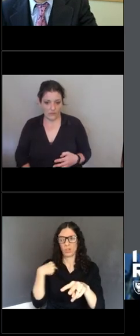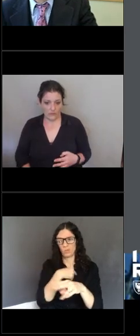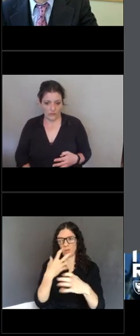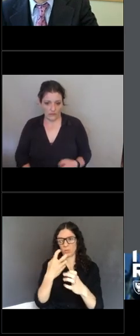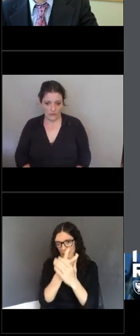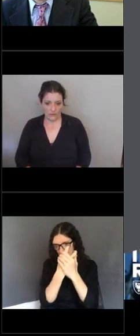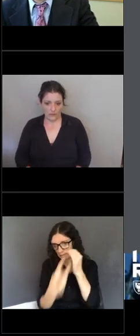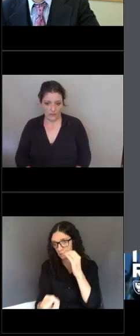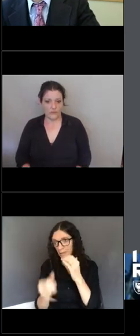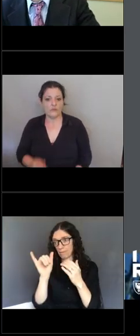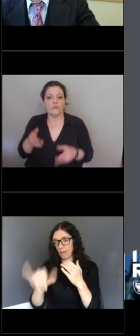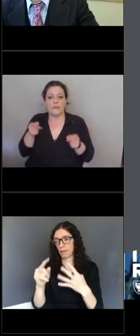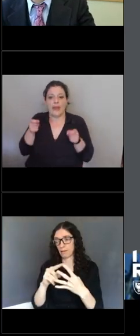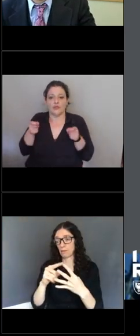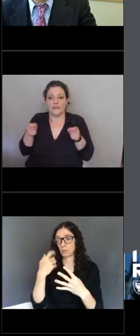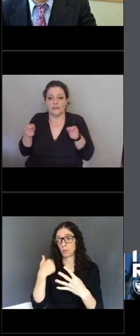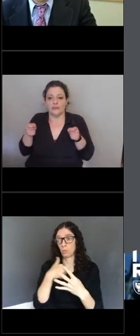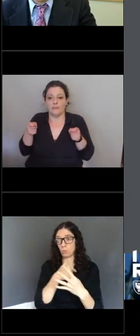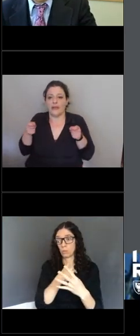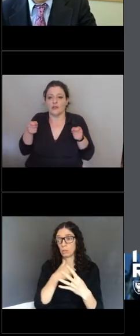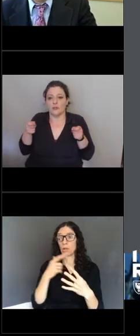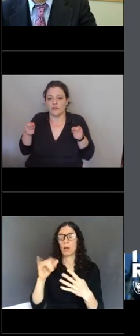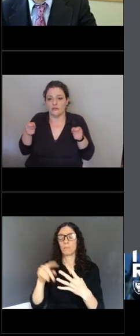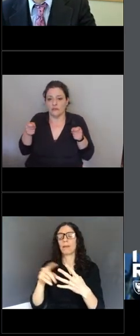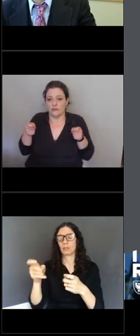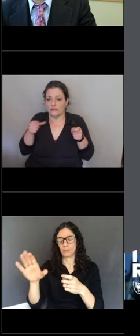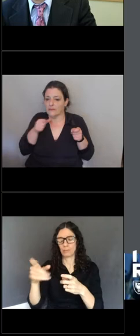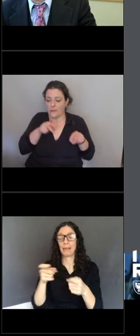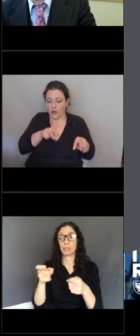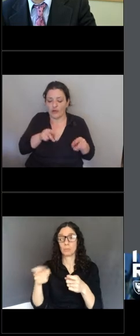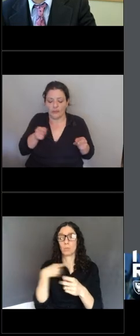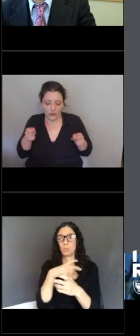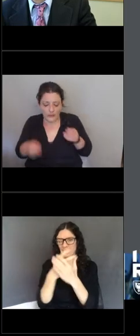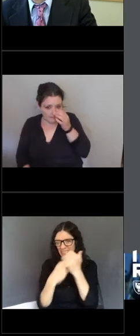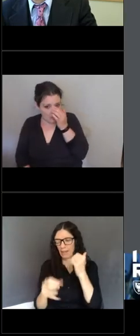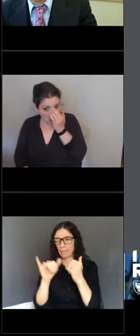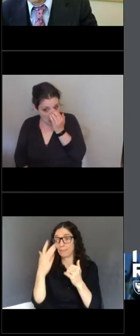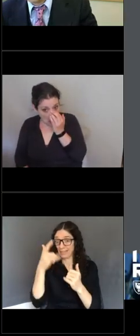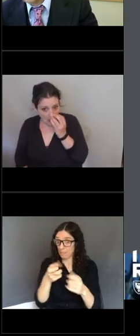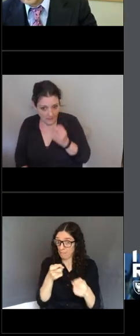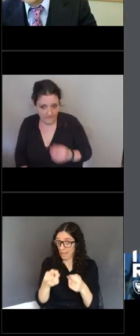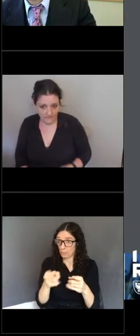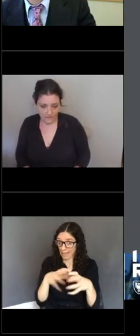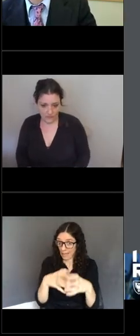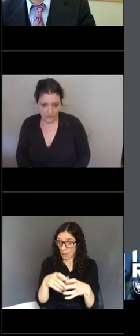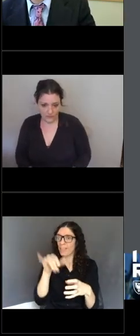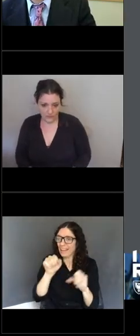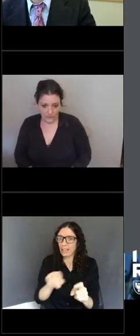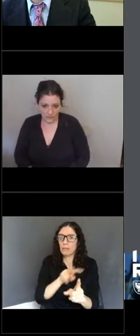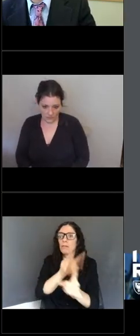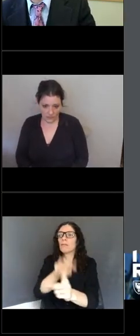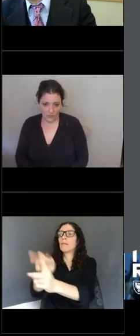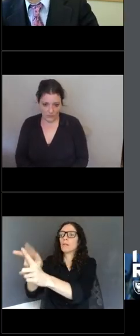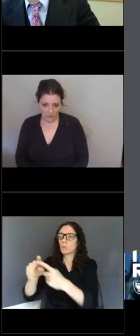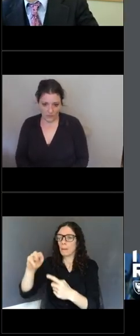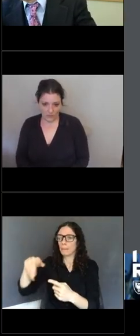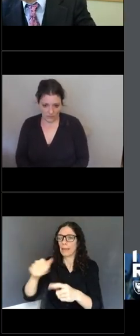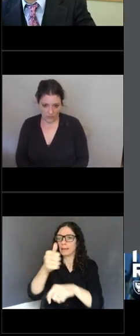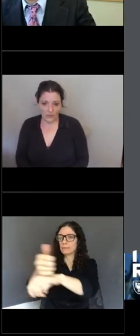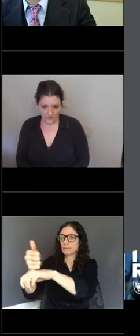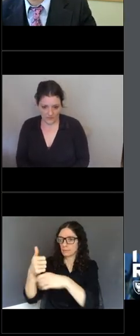that would have the most transferable and applicable actions that we could